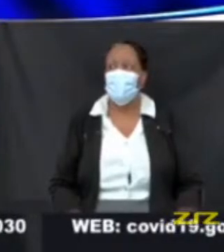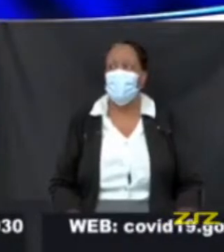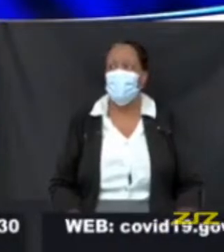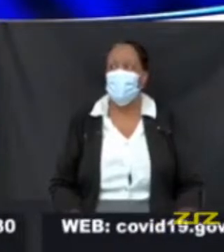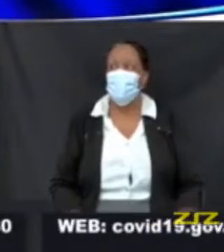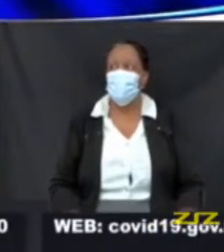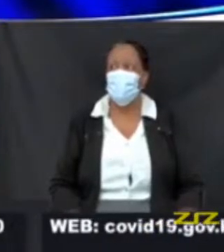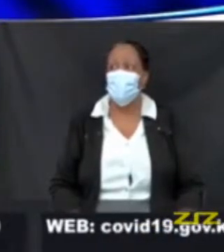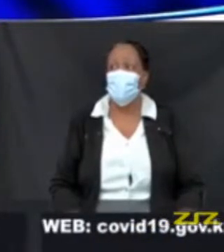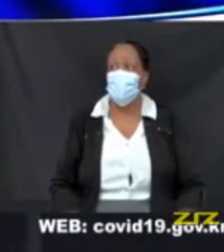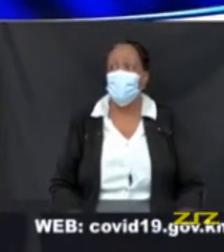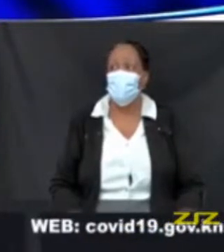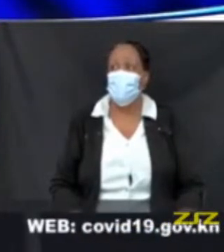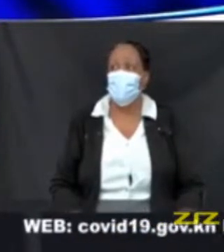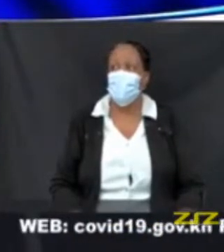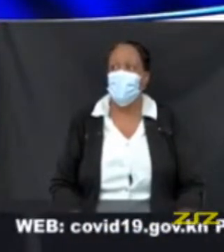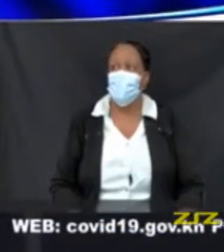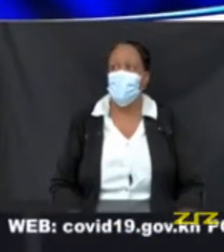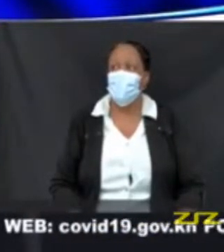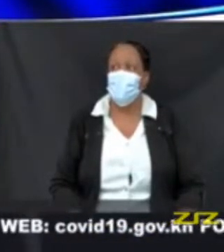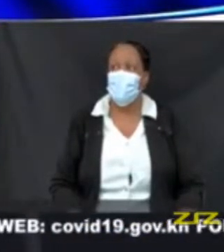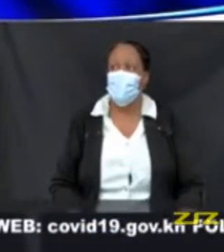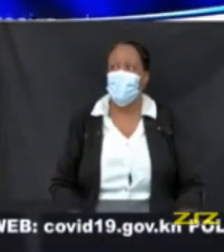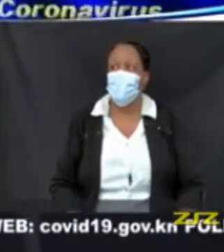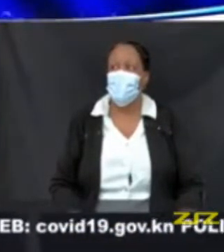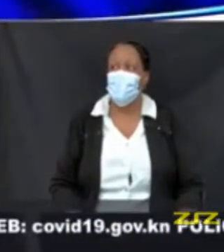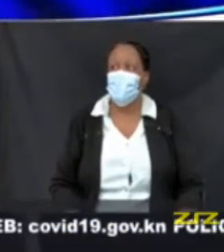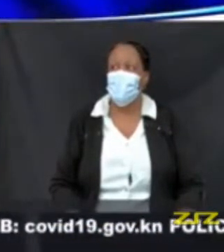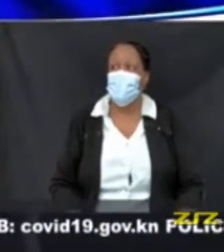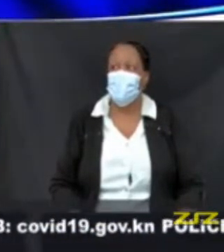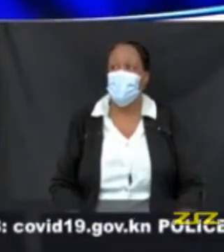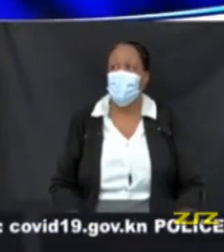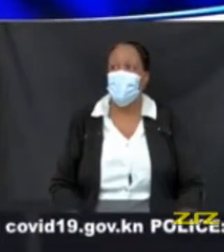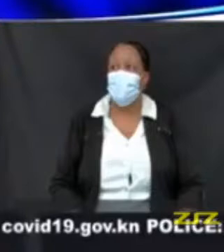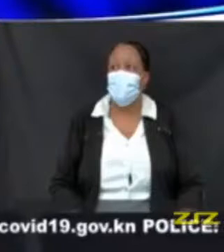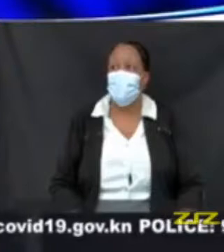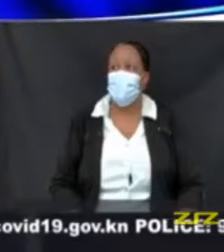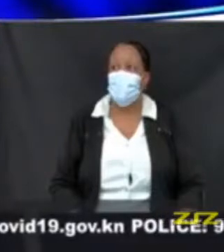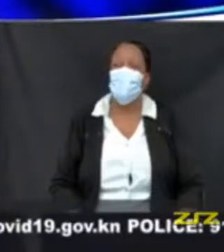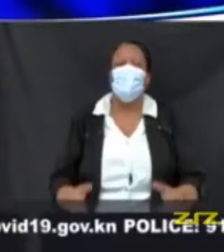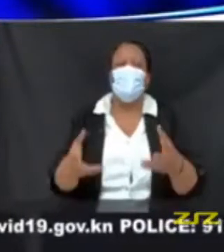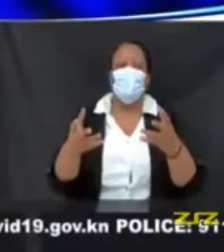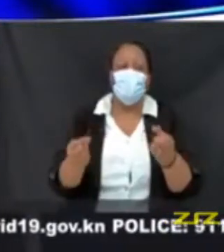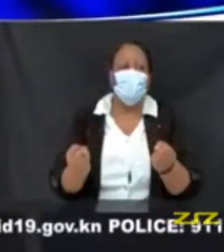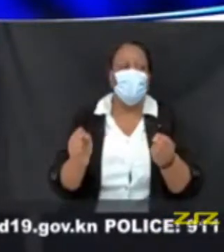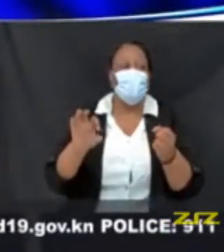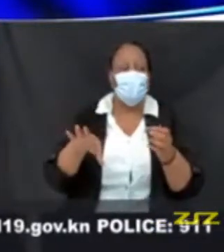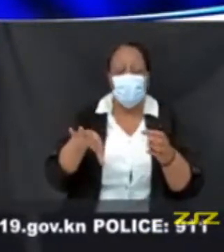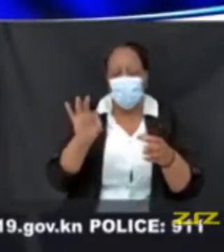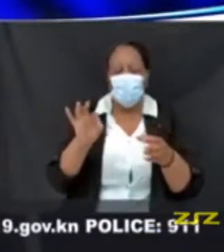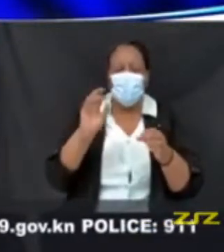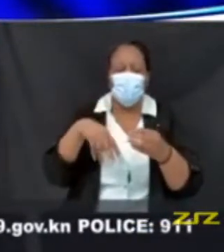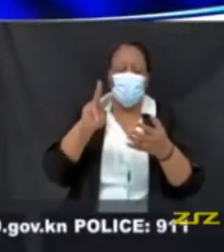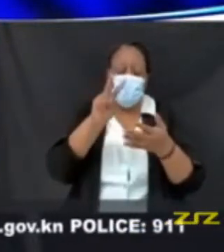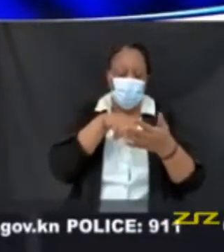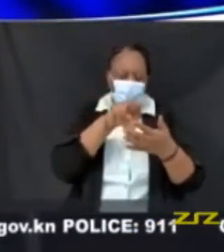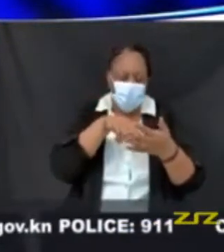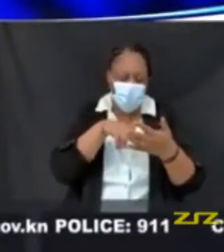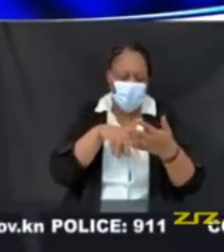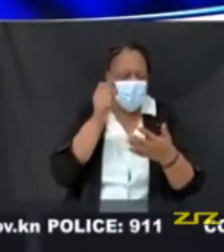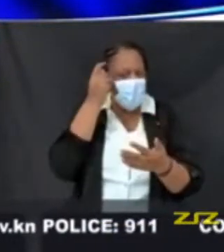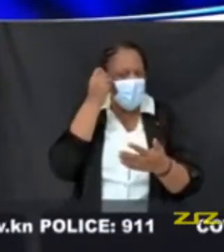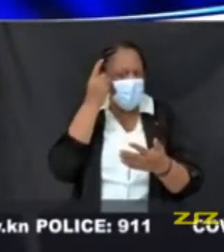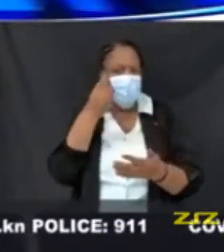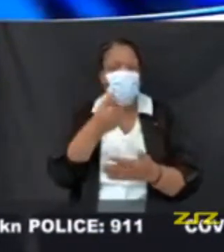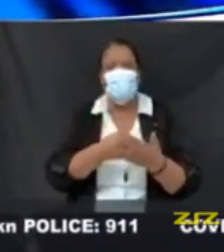to strengthen their disaster risk reduction related statistical capacity. It should be noted that these targets and